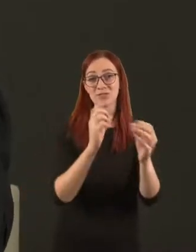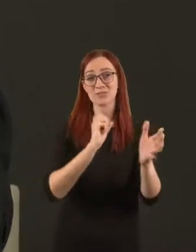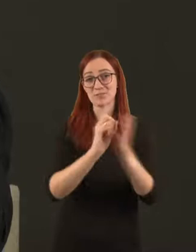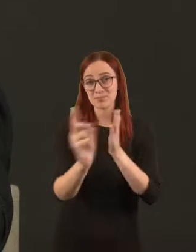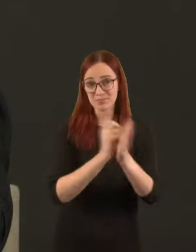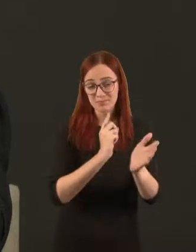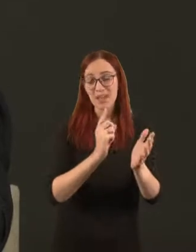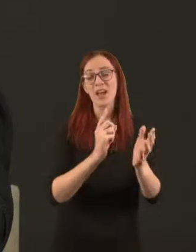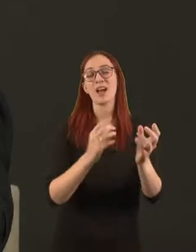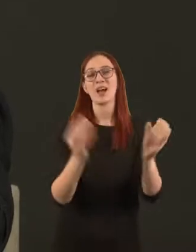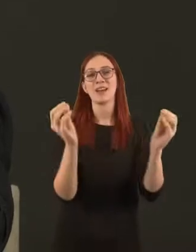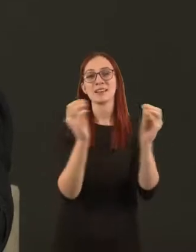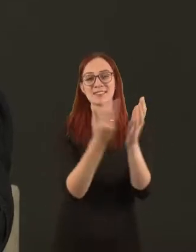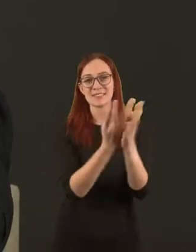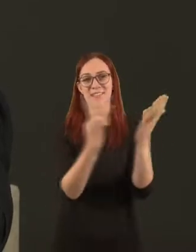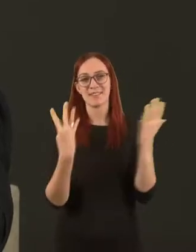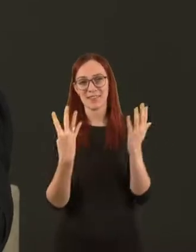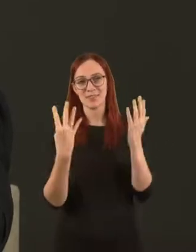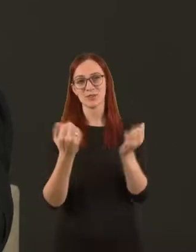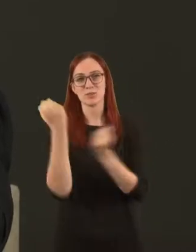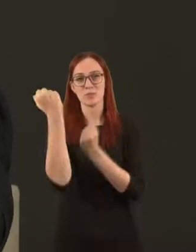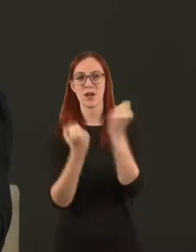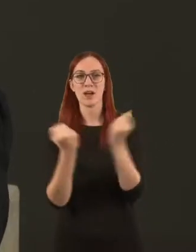9 out of 10 journeys are